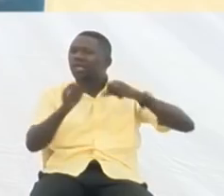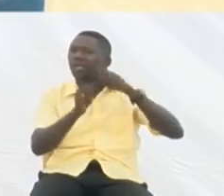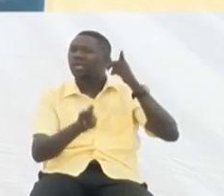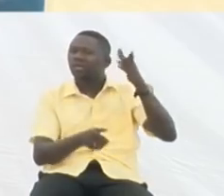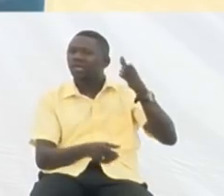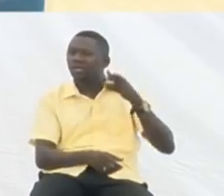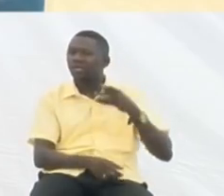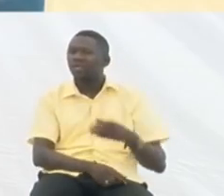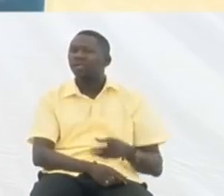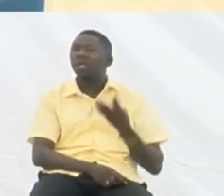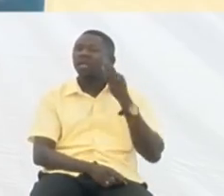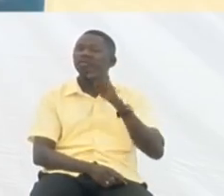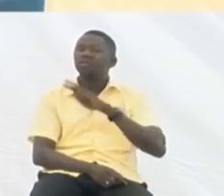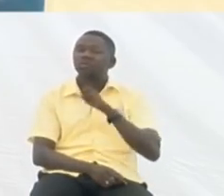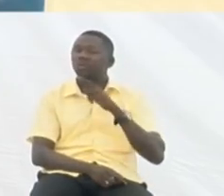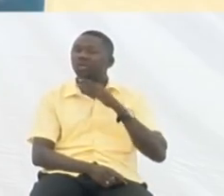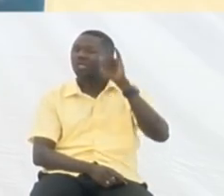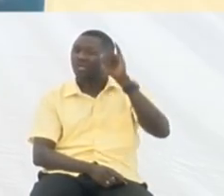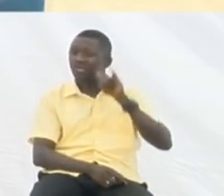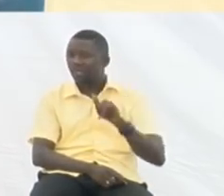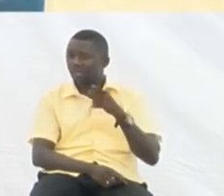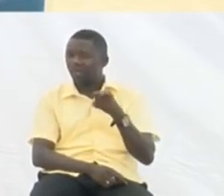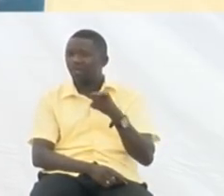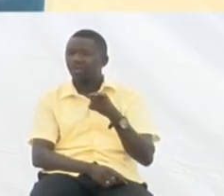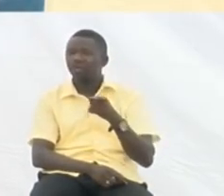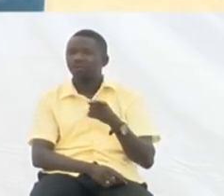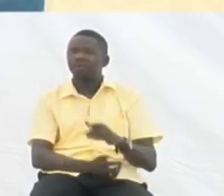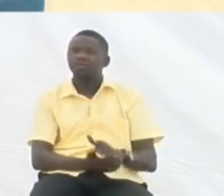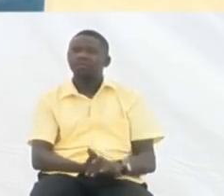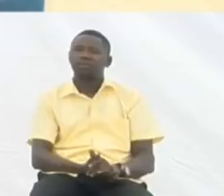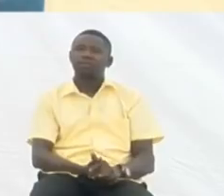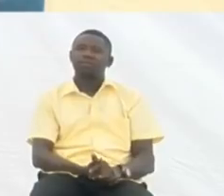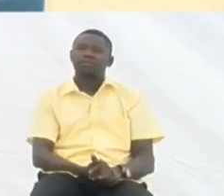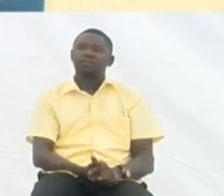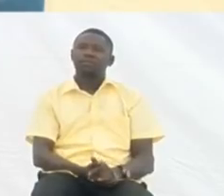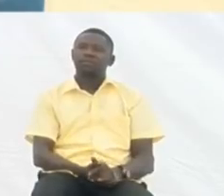Na manke wosangolong. Apart from that year.